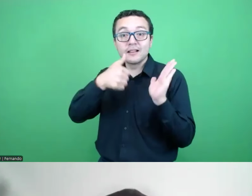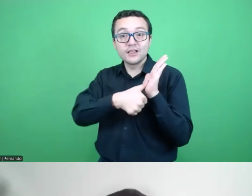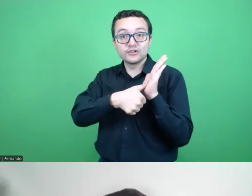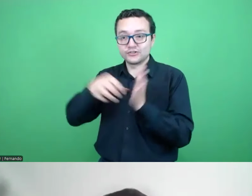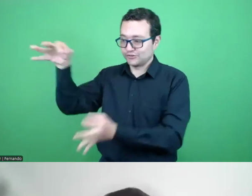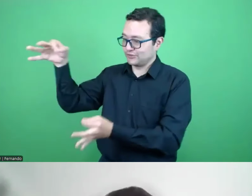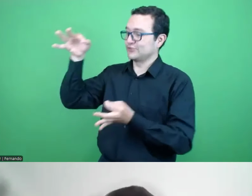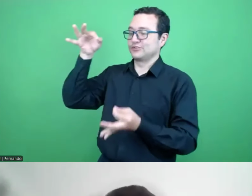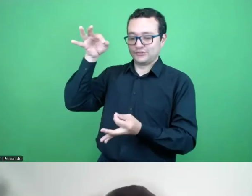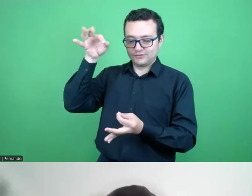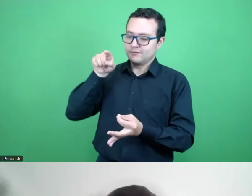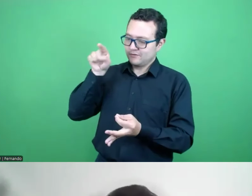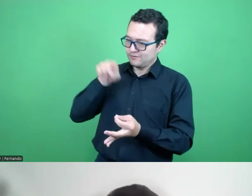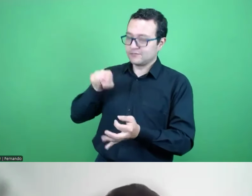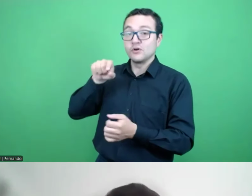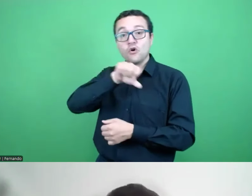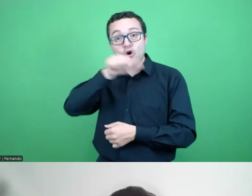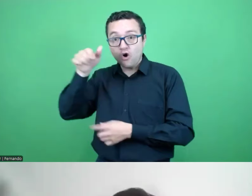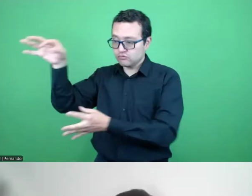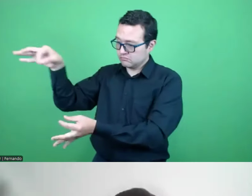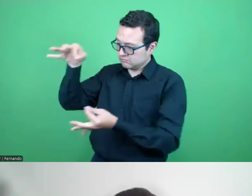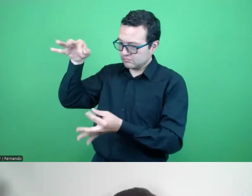to talk about the GDS online.